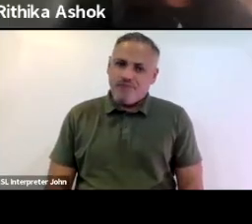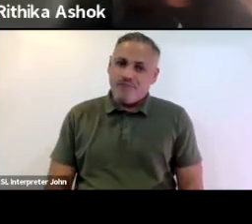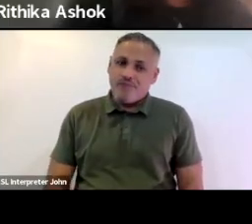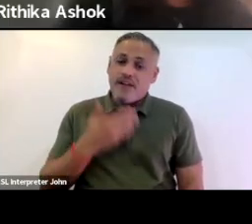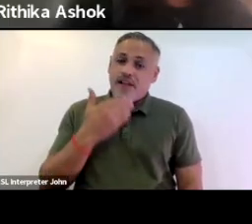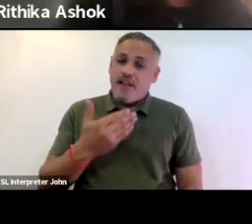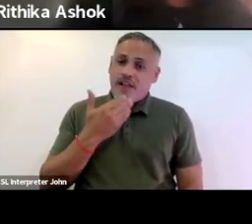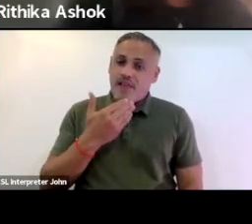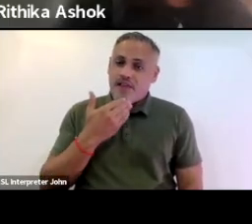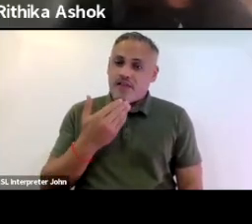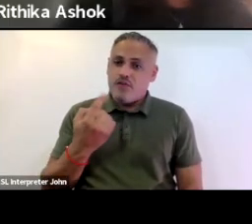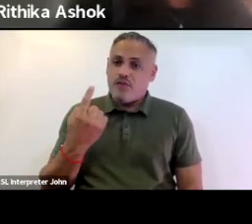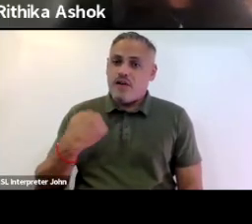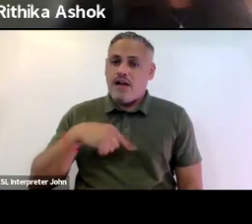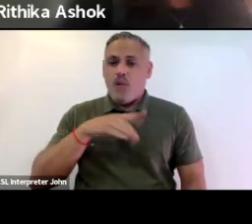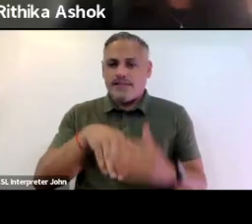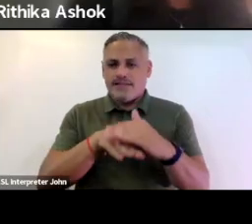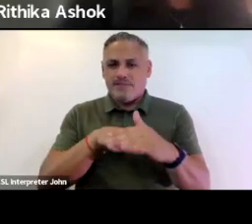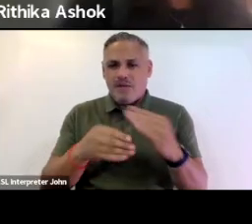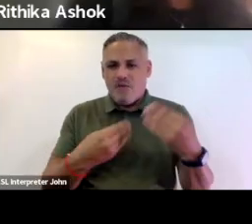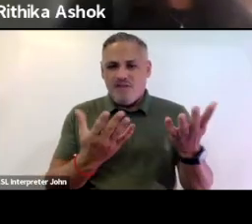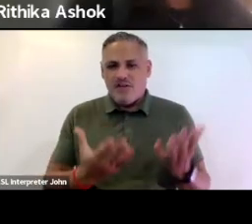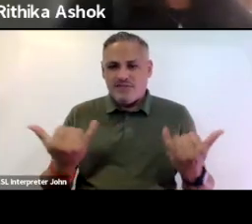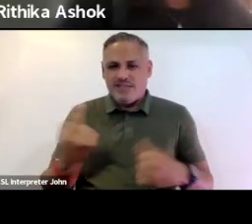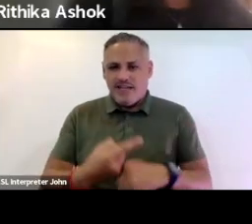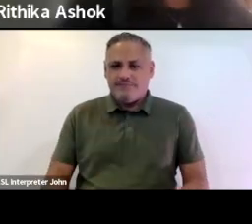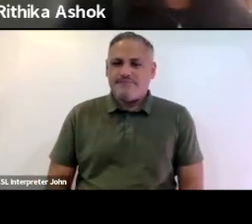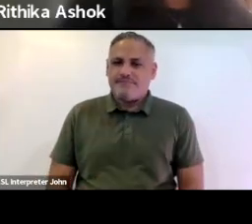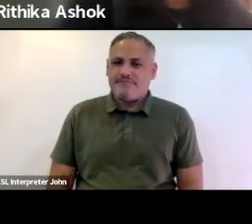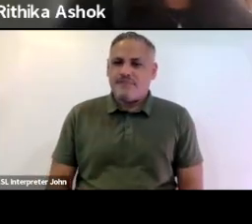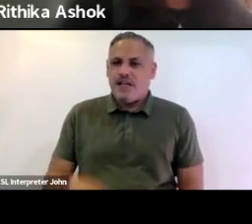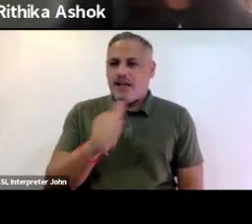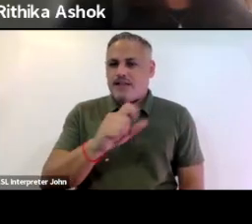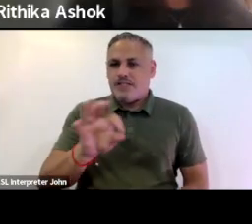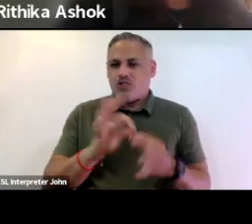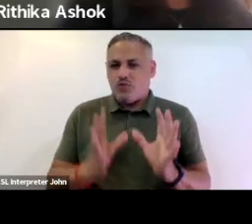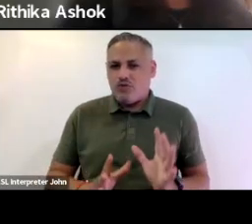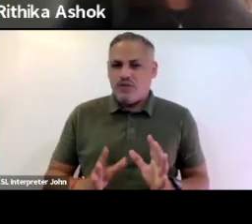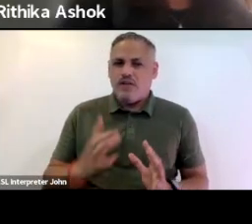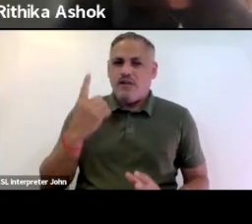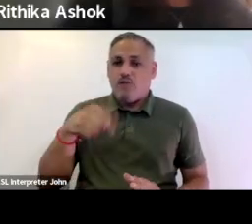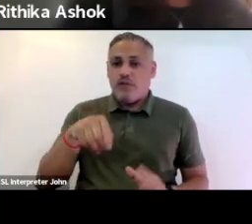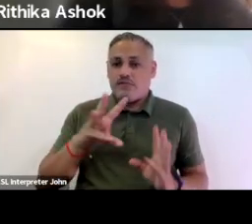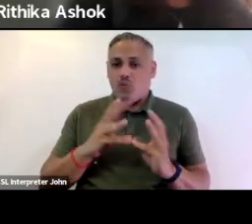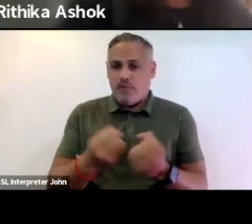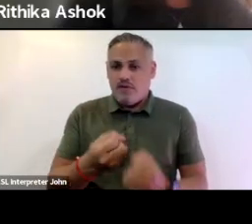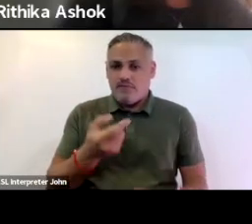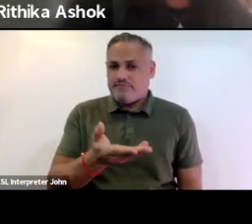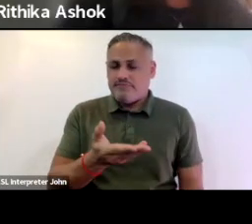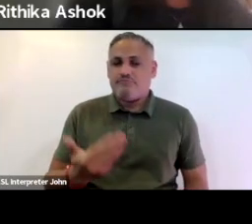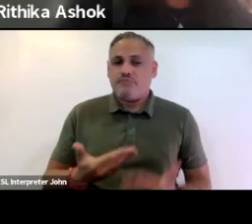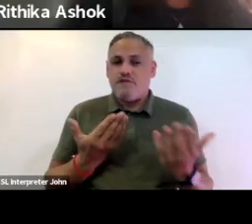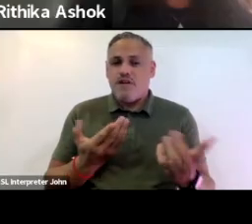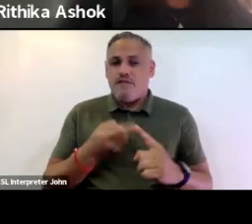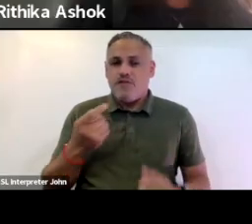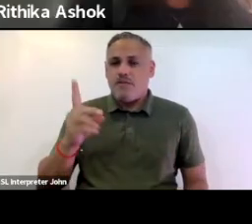Thank you to our accessibility providers today. ASL interpretation for this webinar is being provided